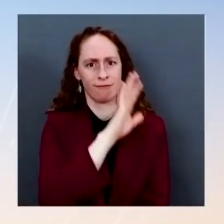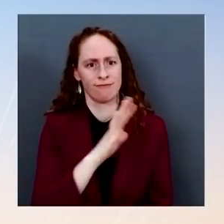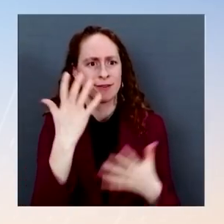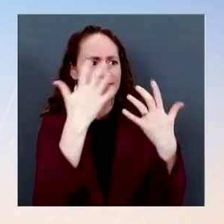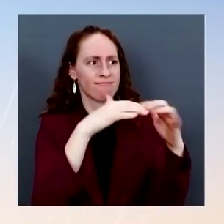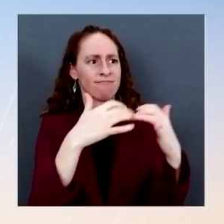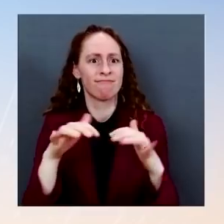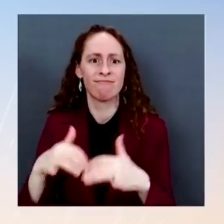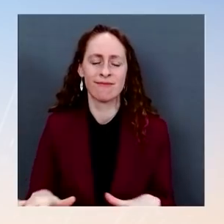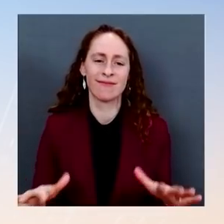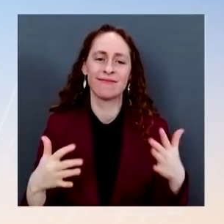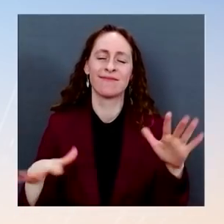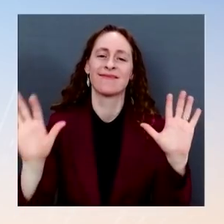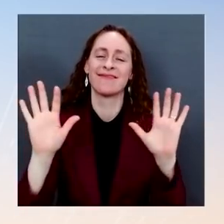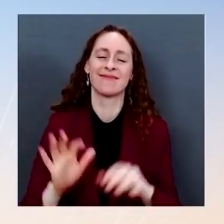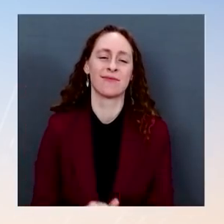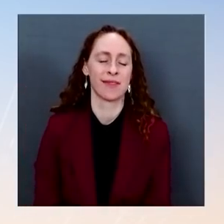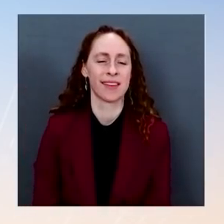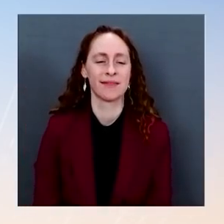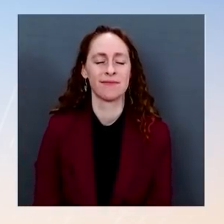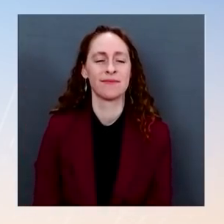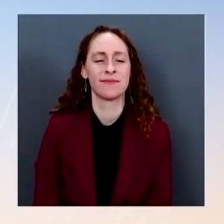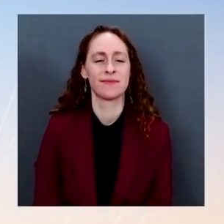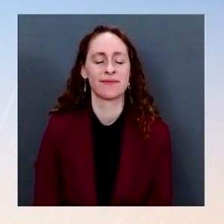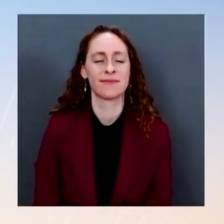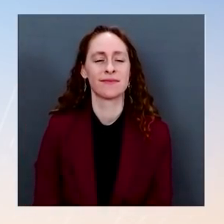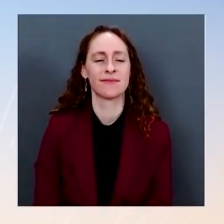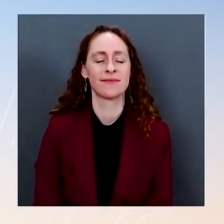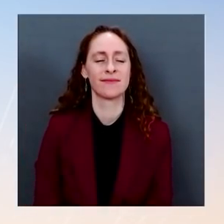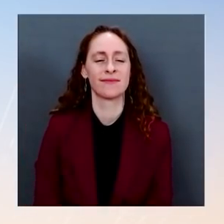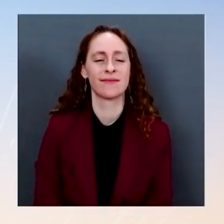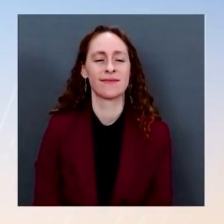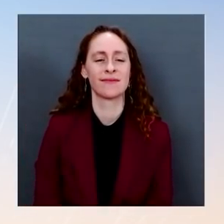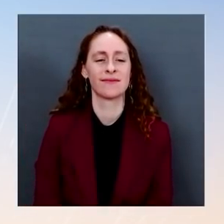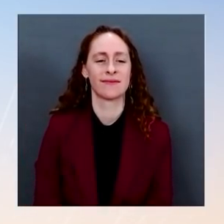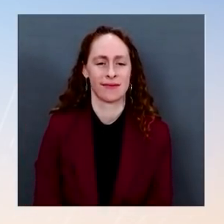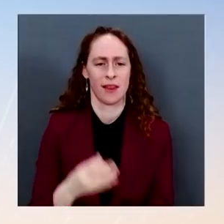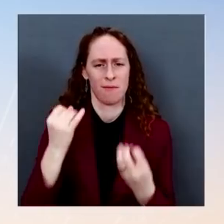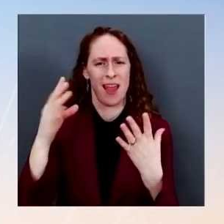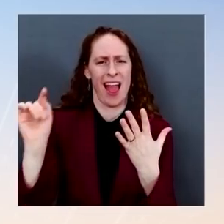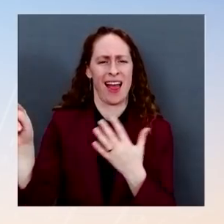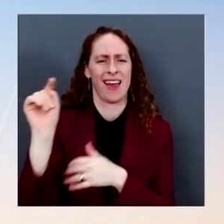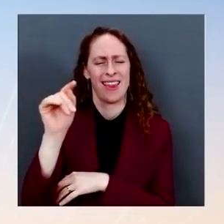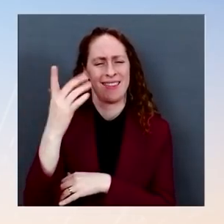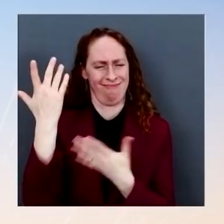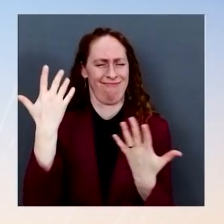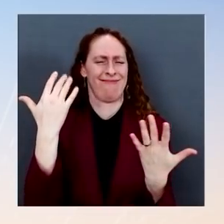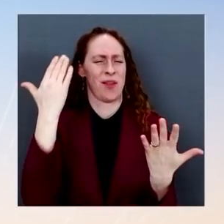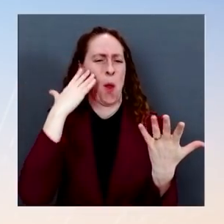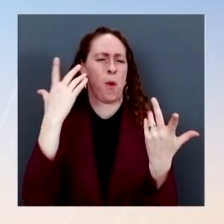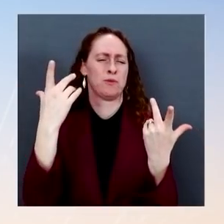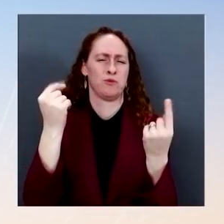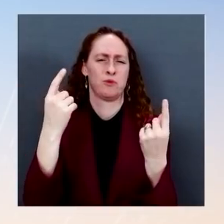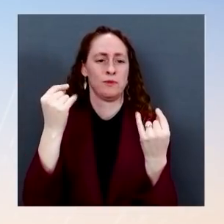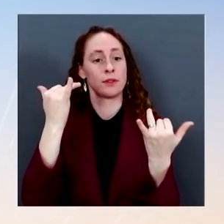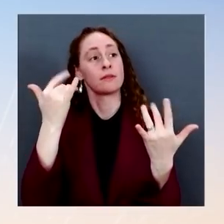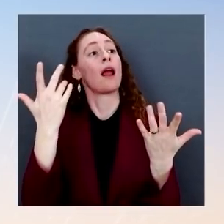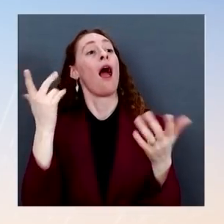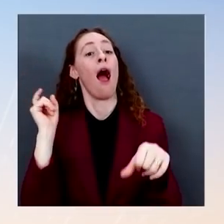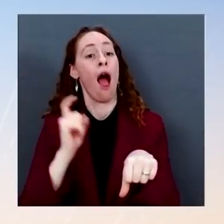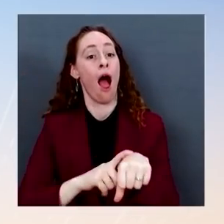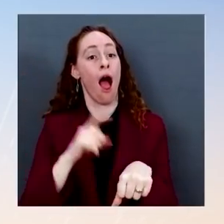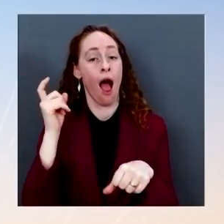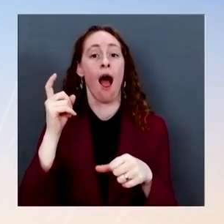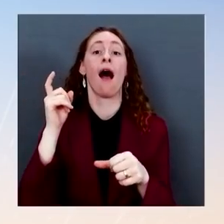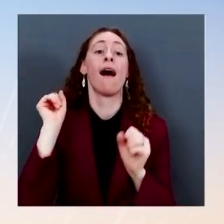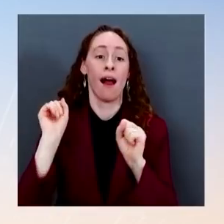qualified, competent leaders can now finally get to their important work representing America's interests abroad. There's a lot of work to be done, and we'll continue to work with the